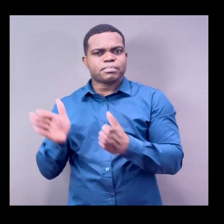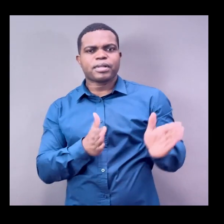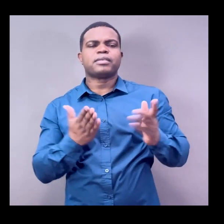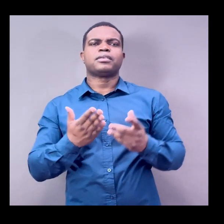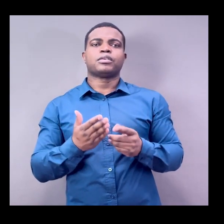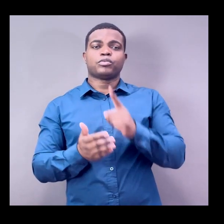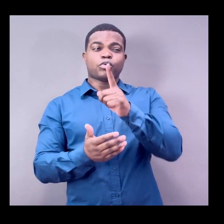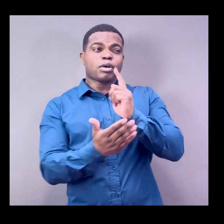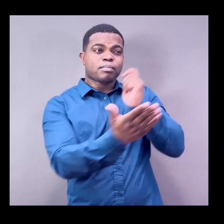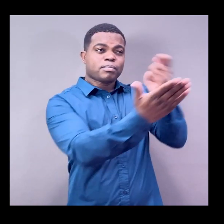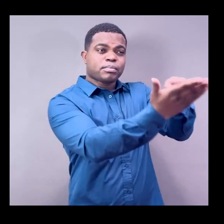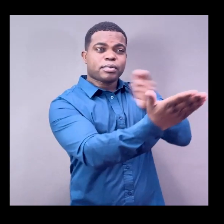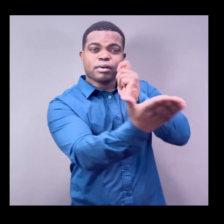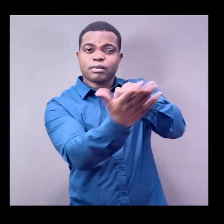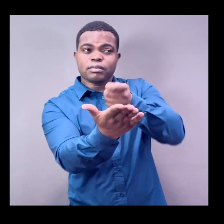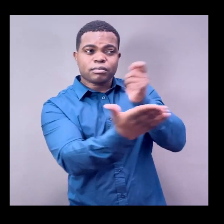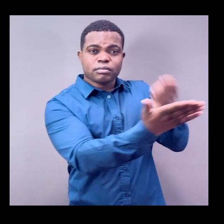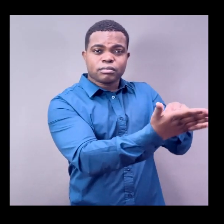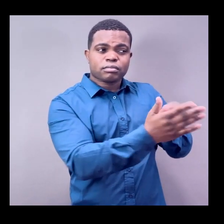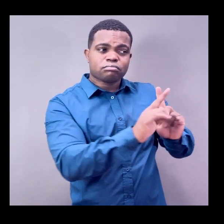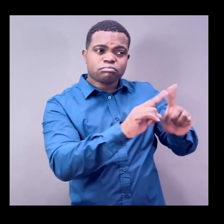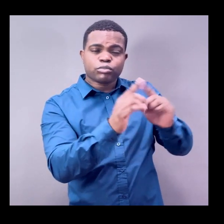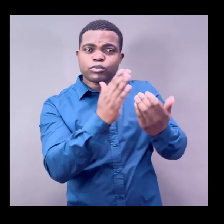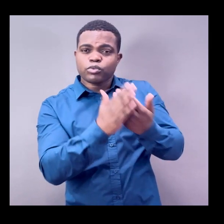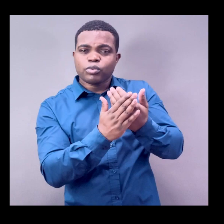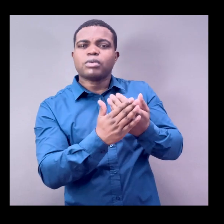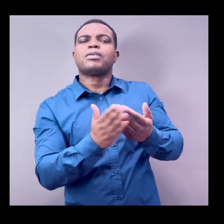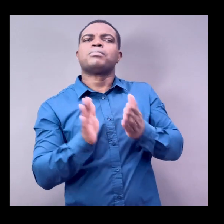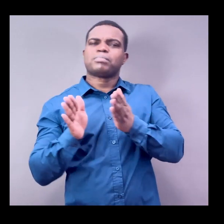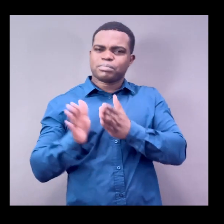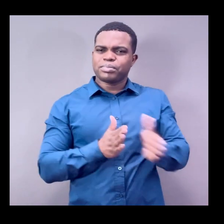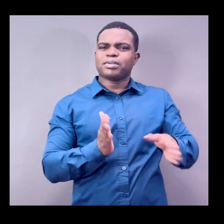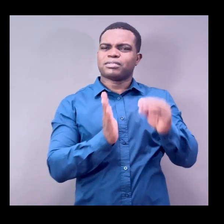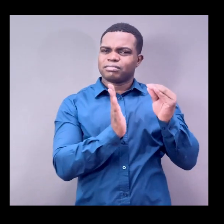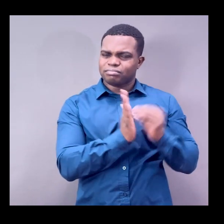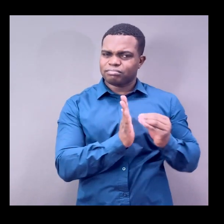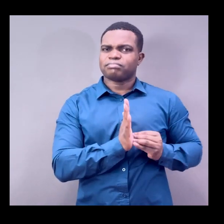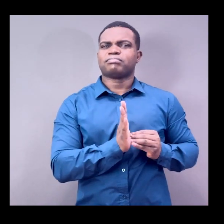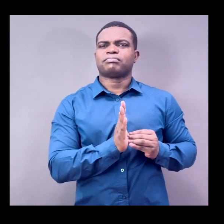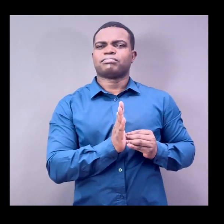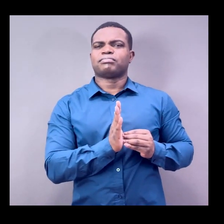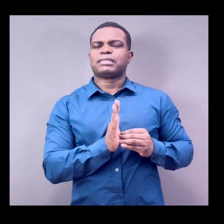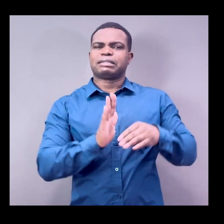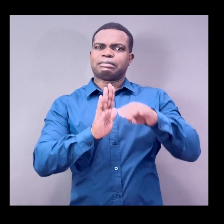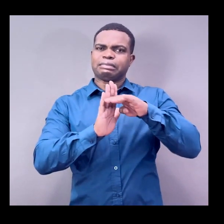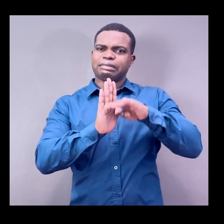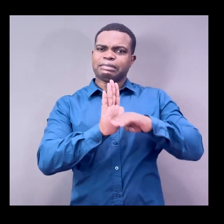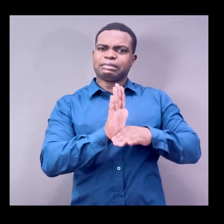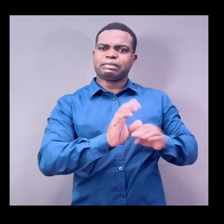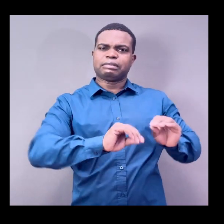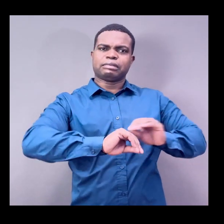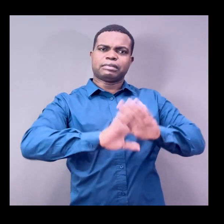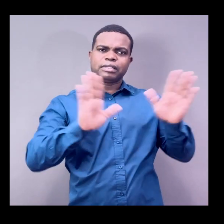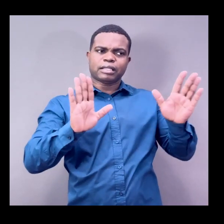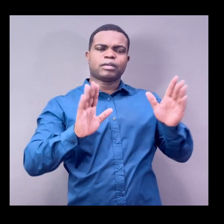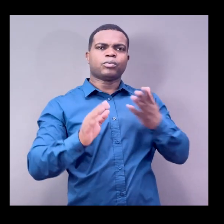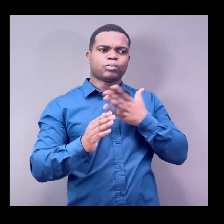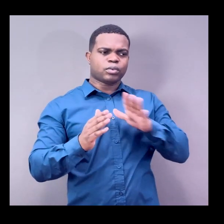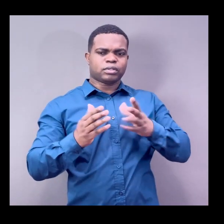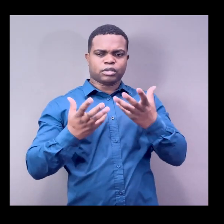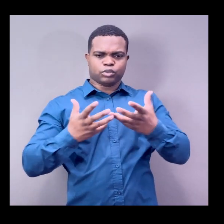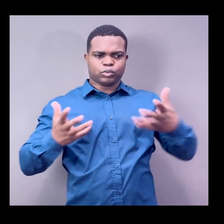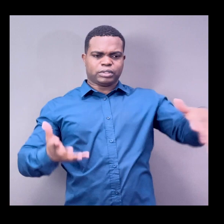you are purchasing anything, this is where you are going to be listing it. You are going to be listing the plan you